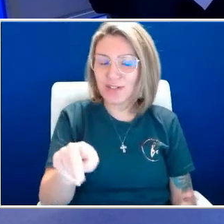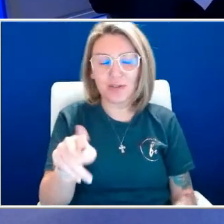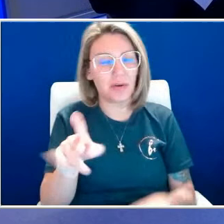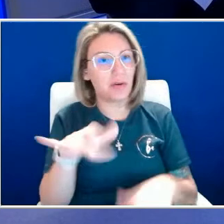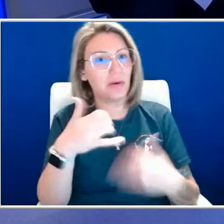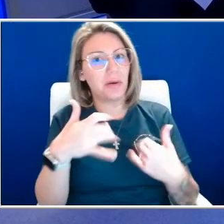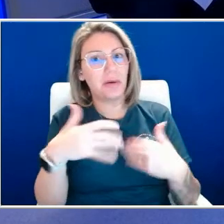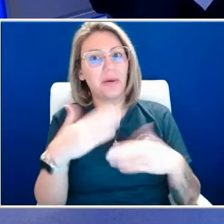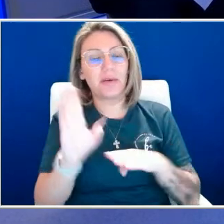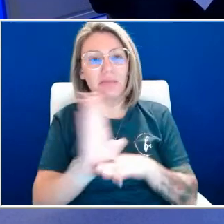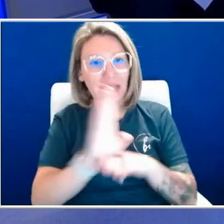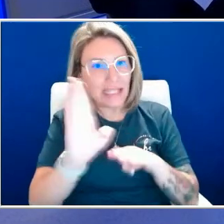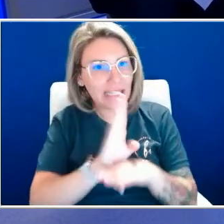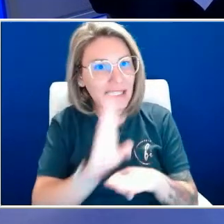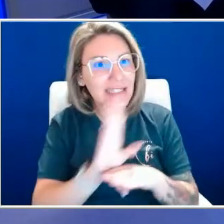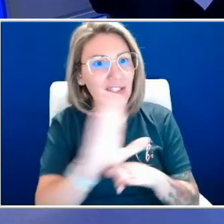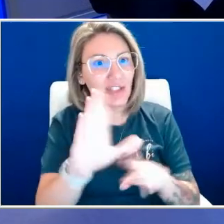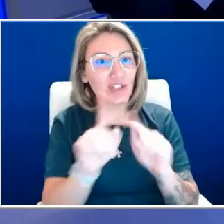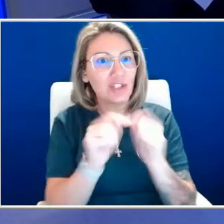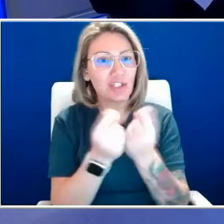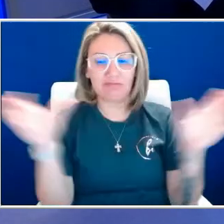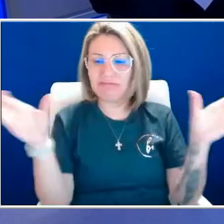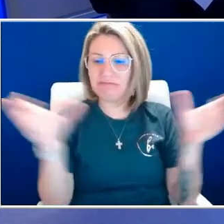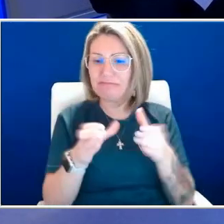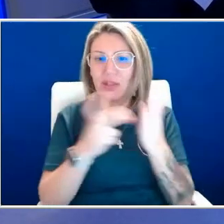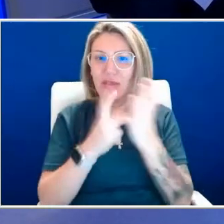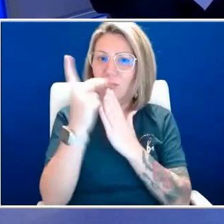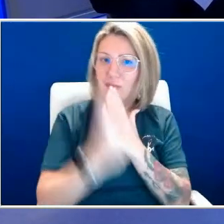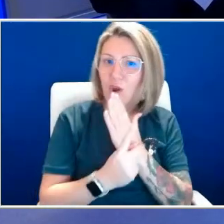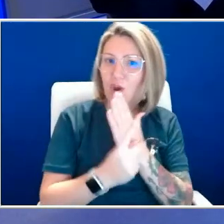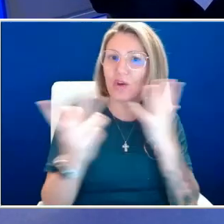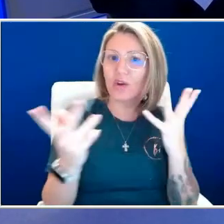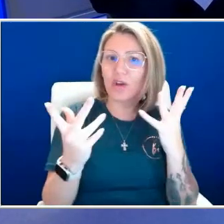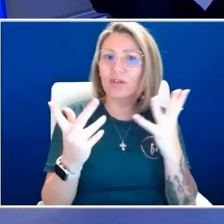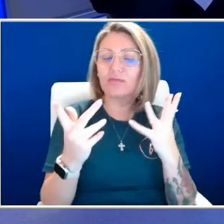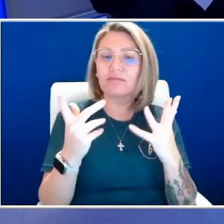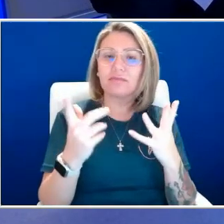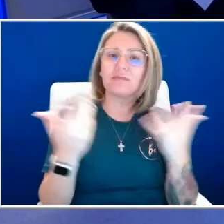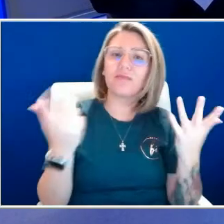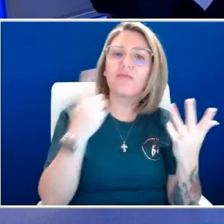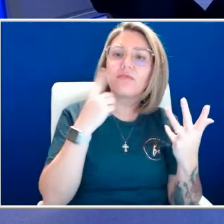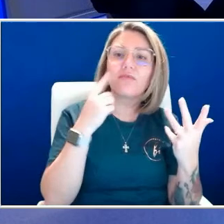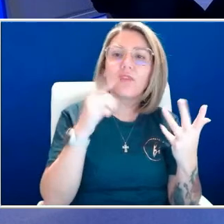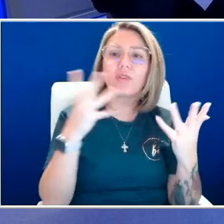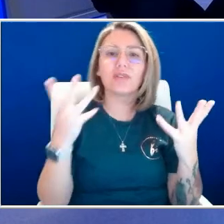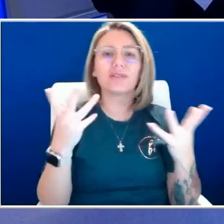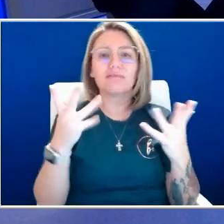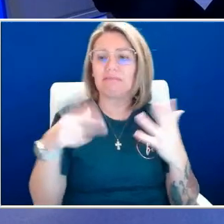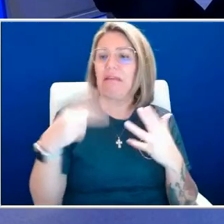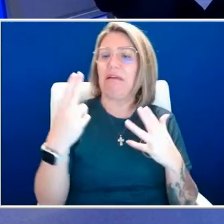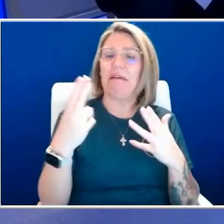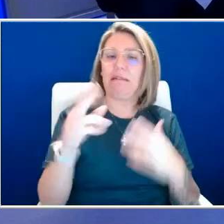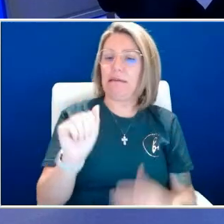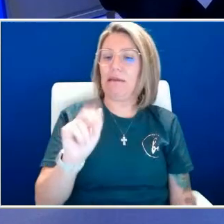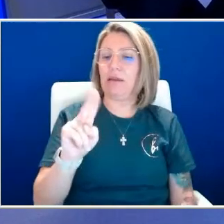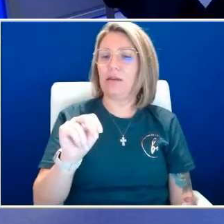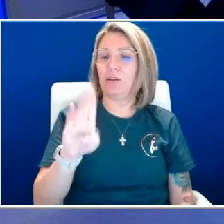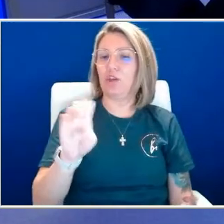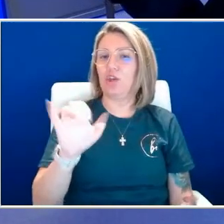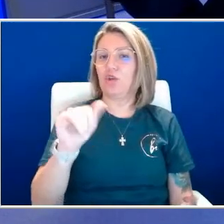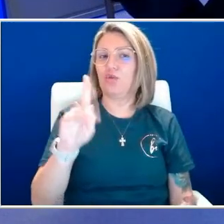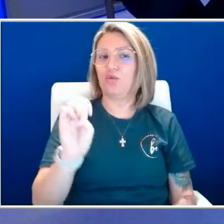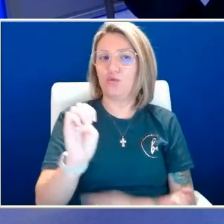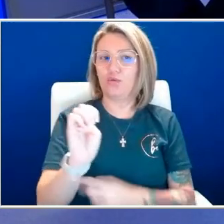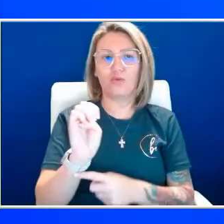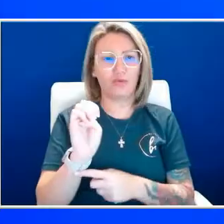in a team, a heart transplant program, to pull off these highly acute cases and surgeries?